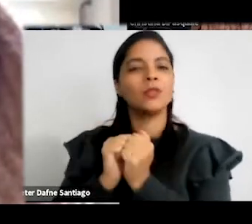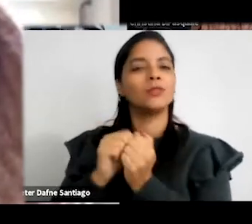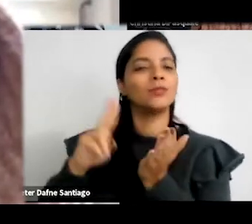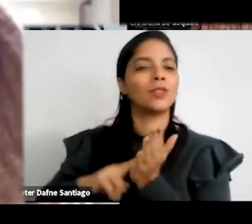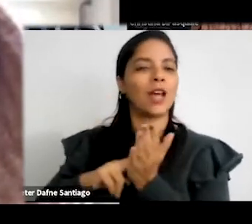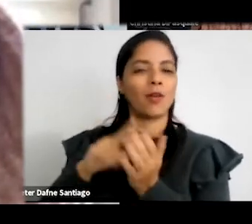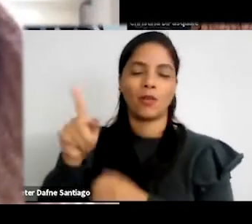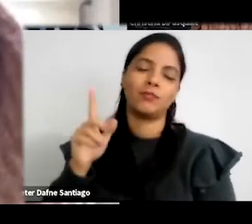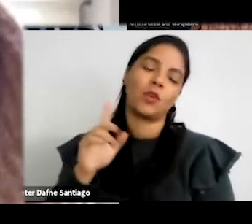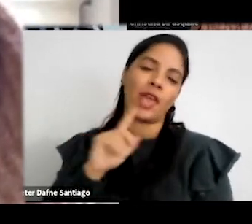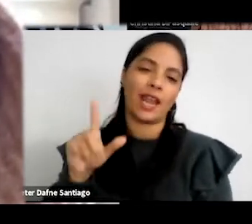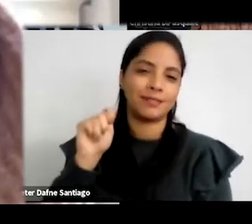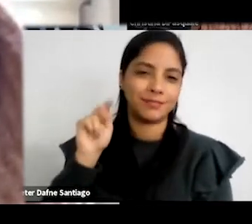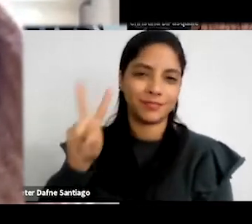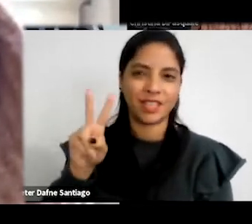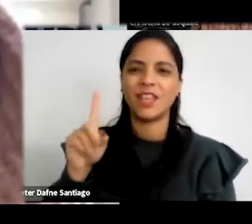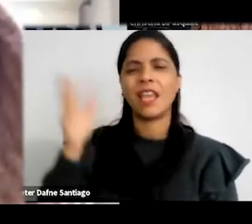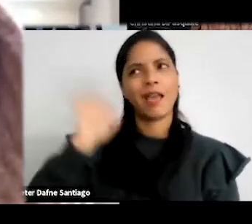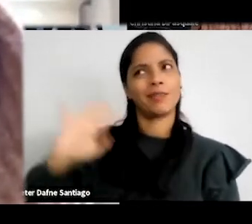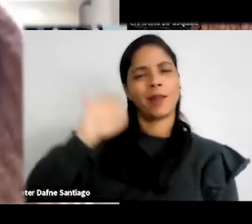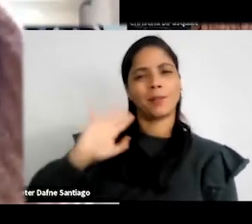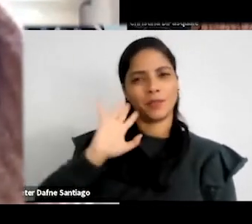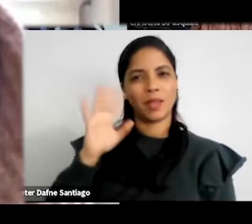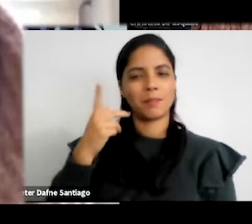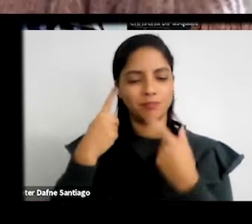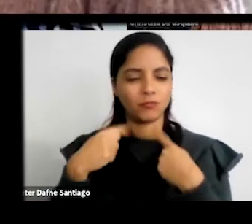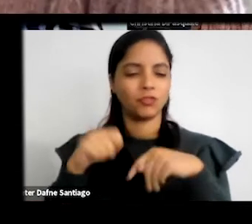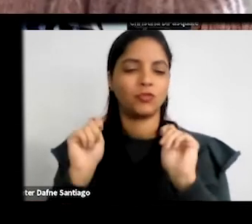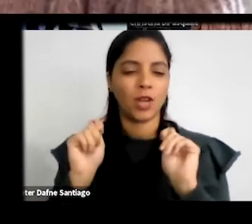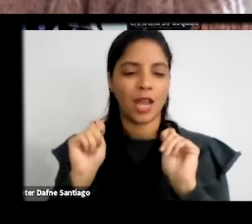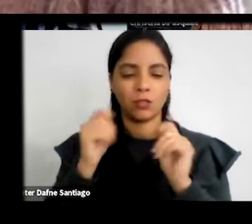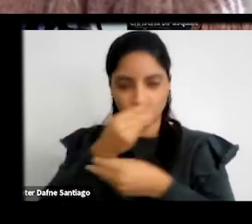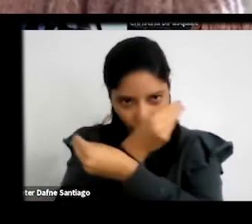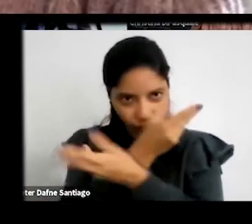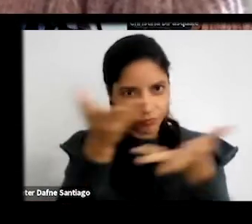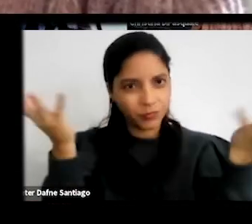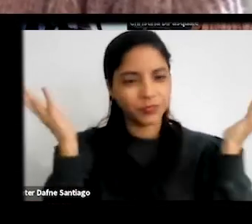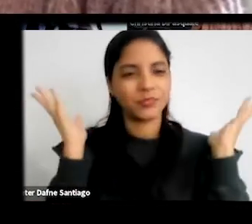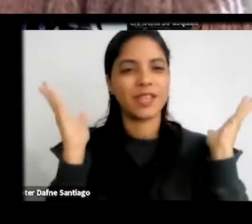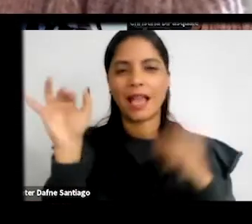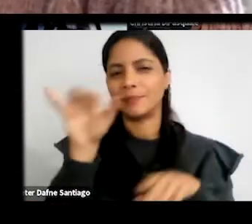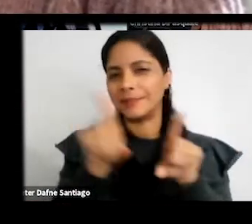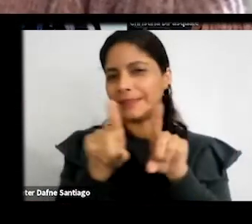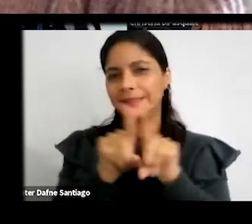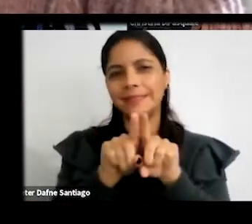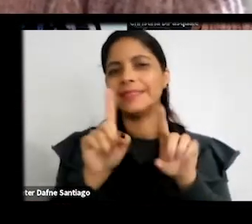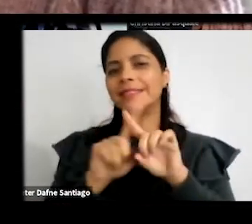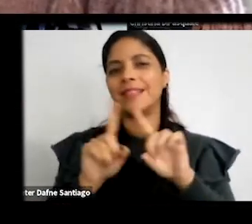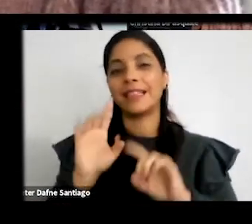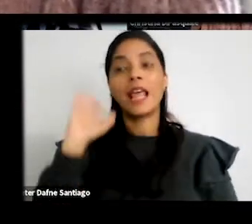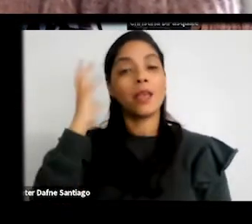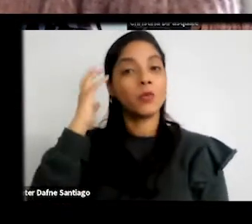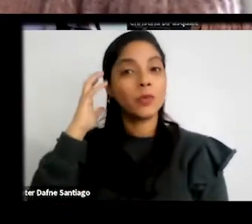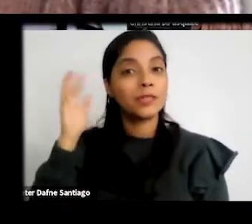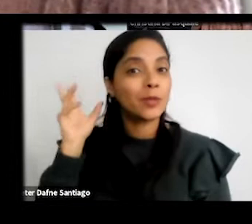to simulcast the episodes over the radio, so that even people who didn't have a television could get their